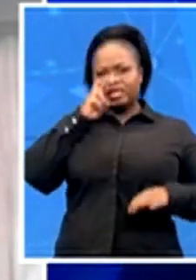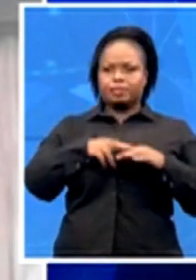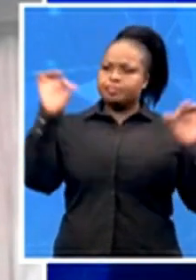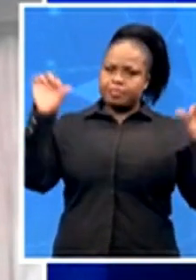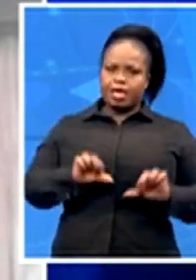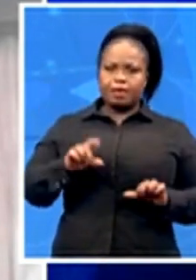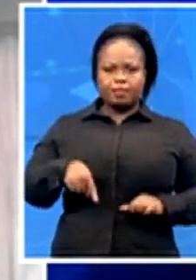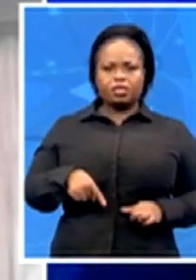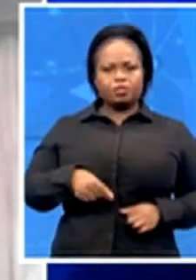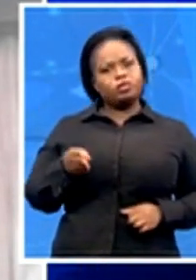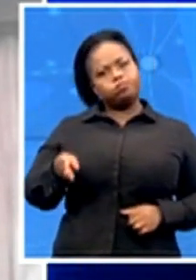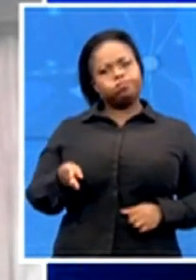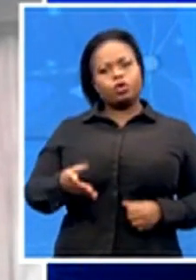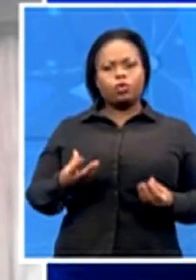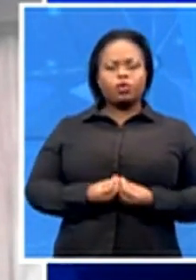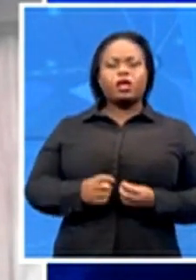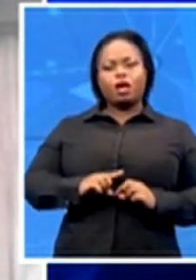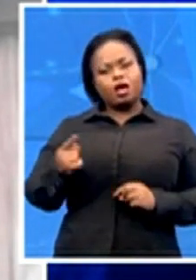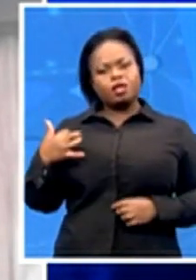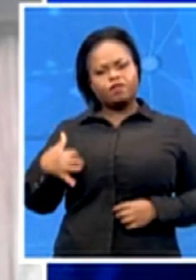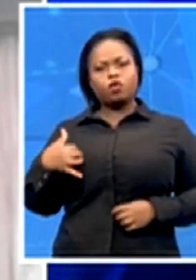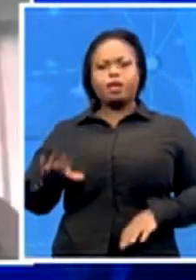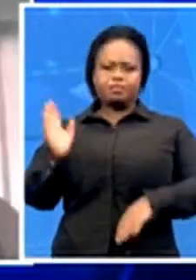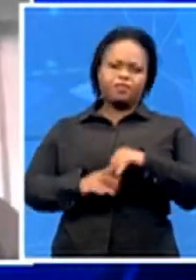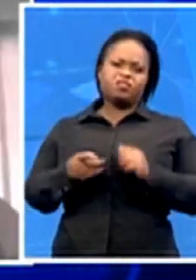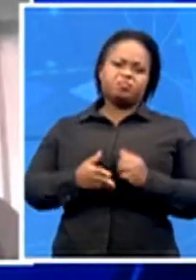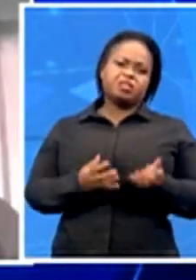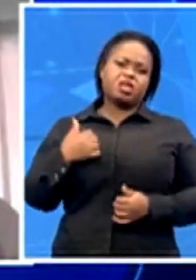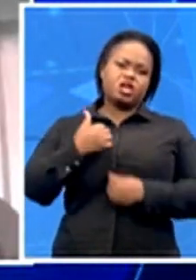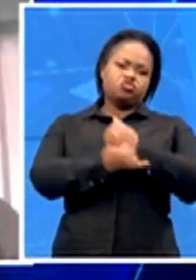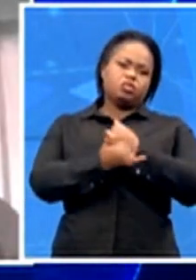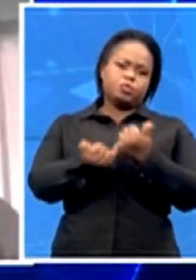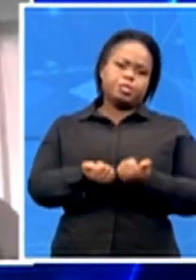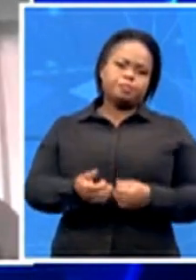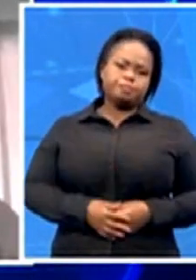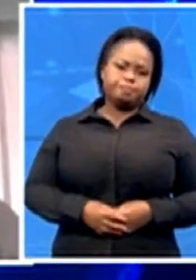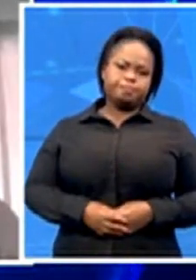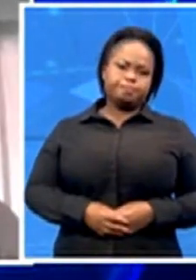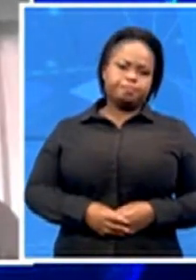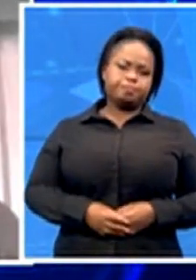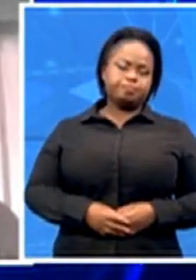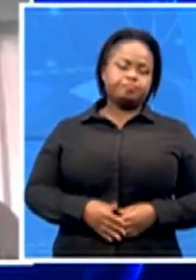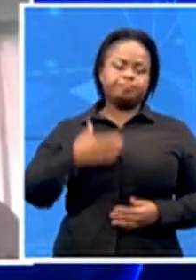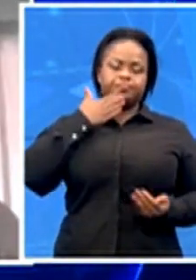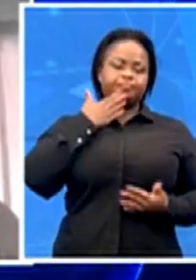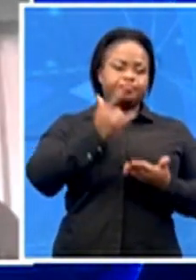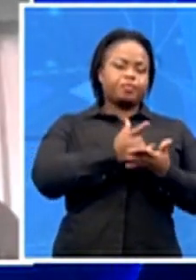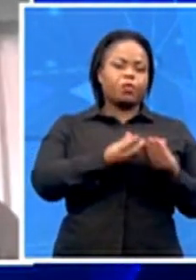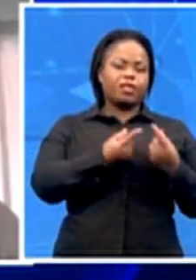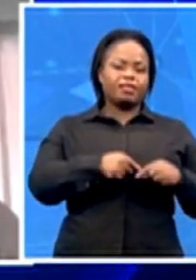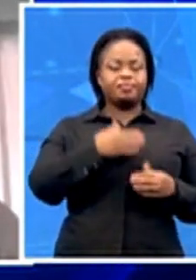formally be charged in the country. All right, Sindisiwe, great chatting to you. Thank you so much for joining us. That was the